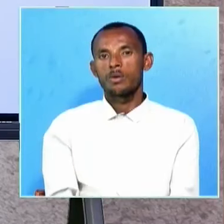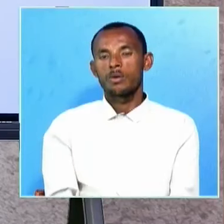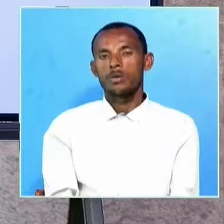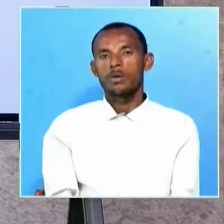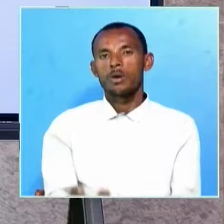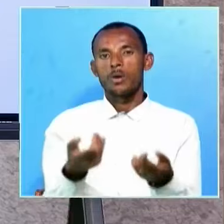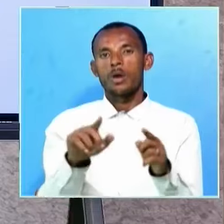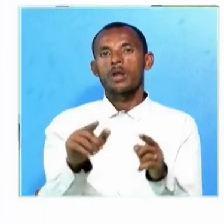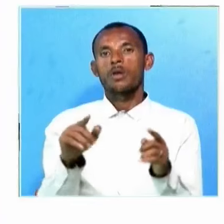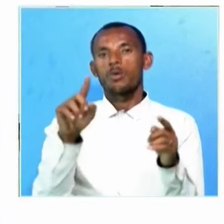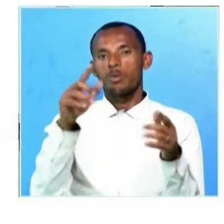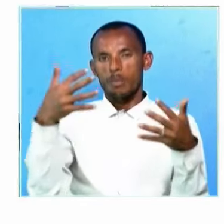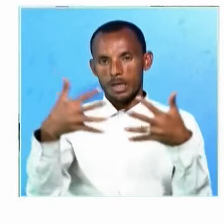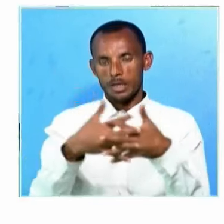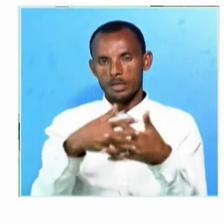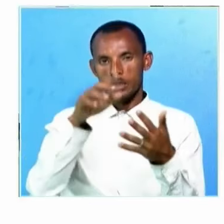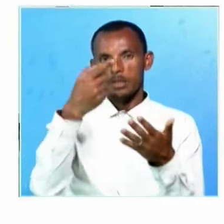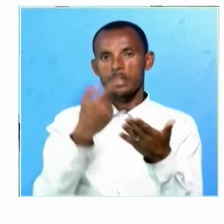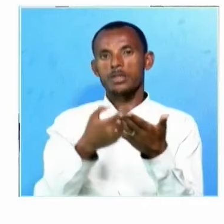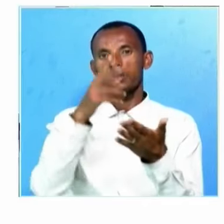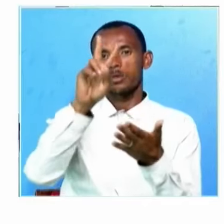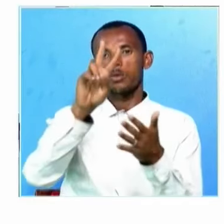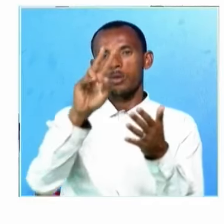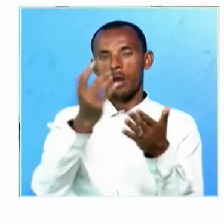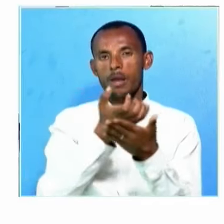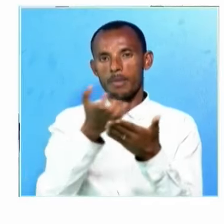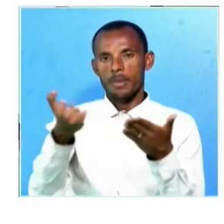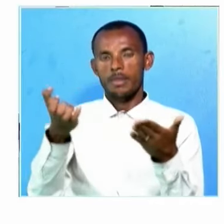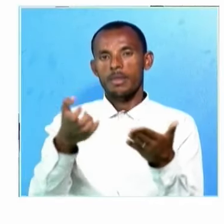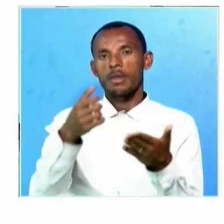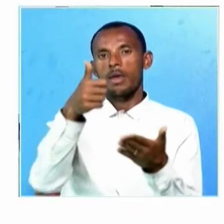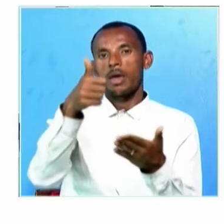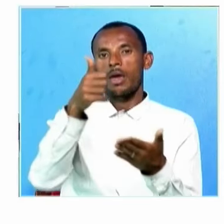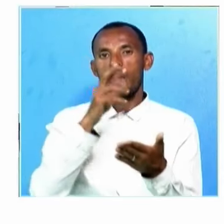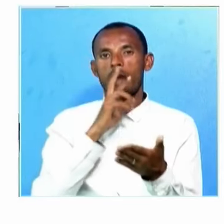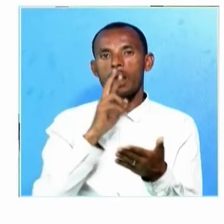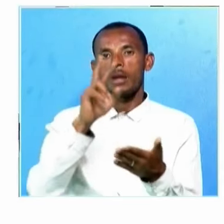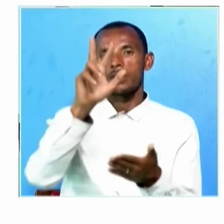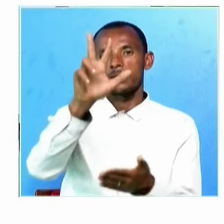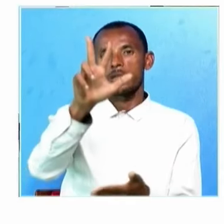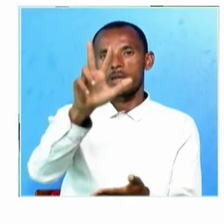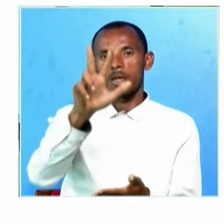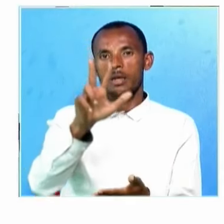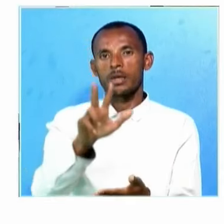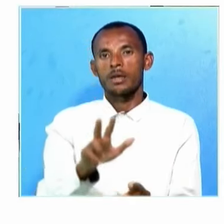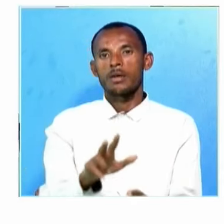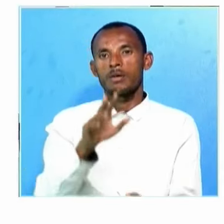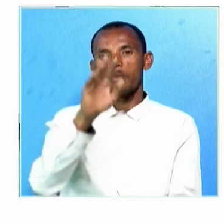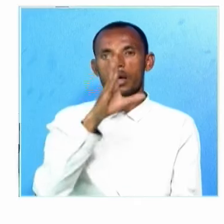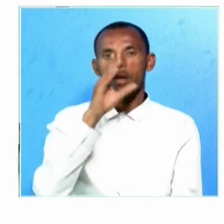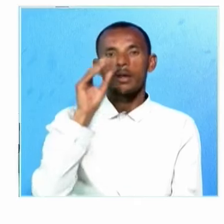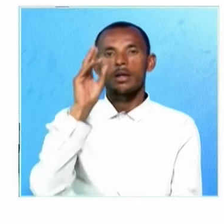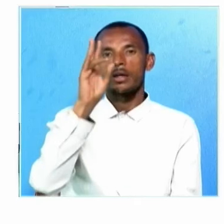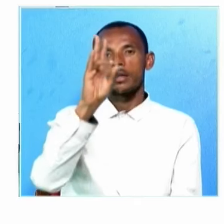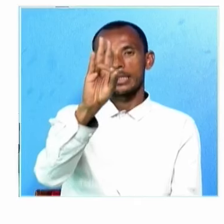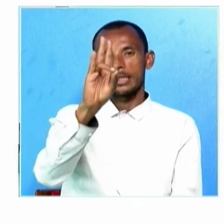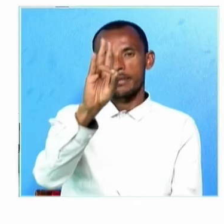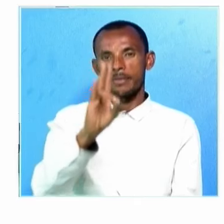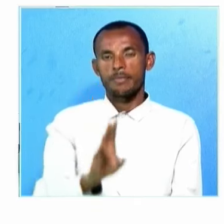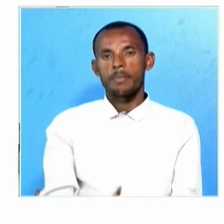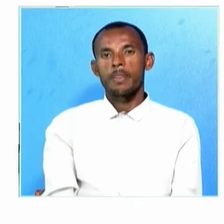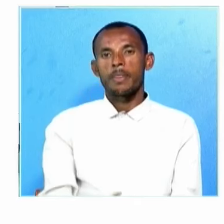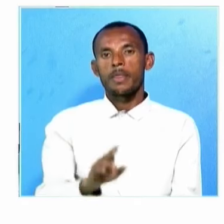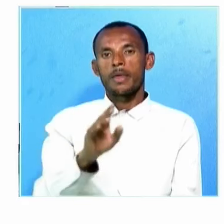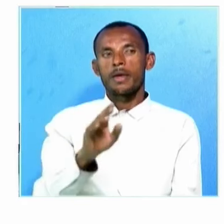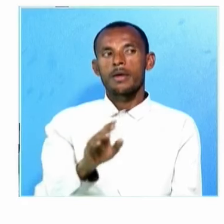when you mix these two elements, the elements in A are 3, 4, 7, and